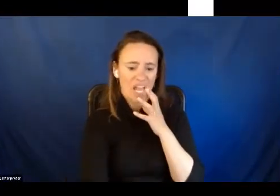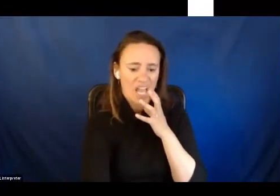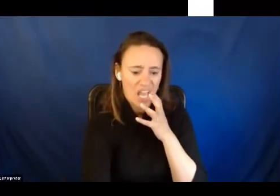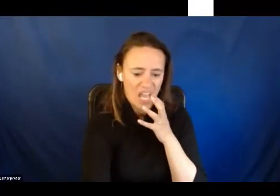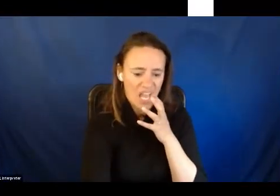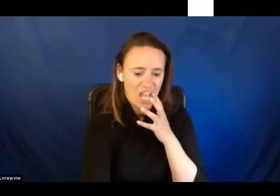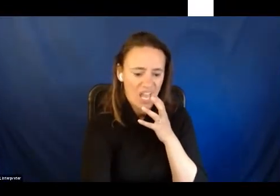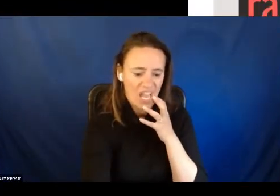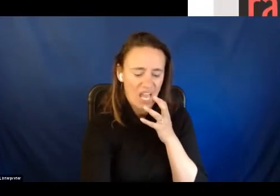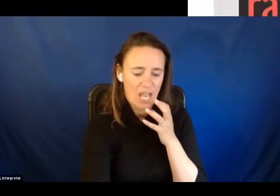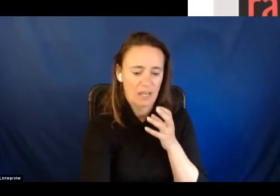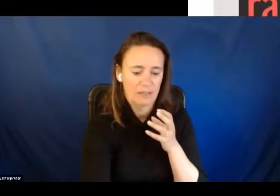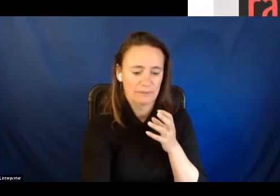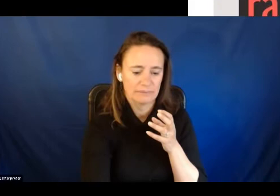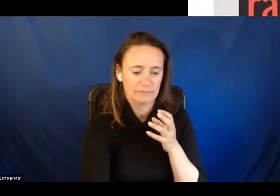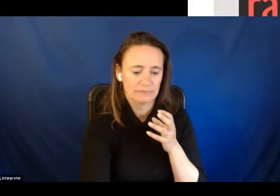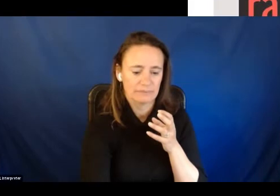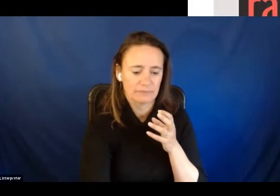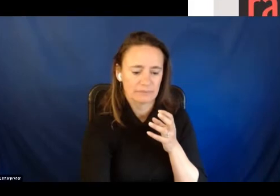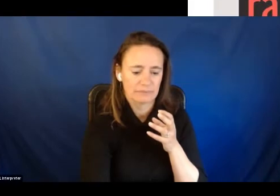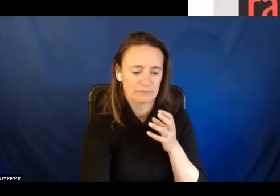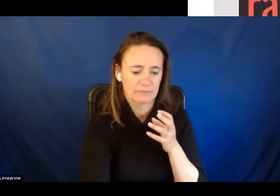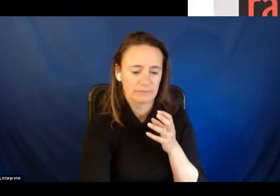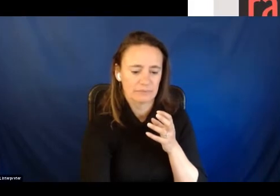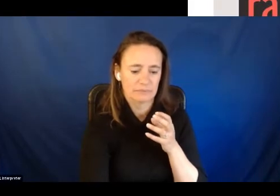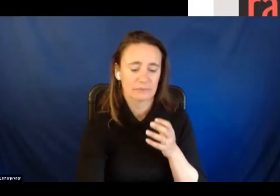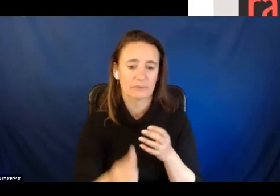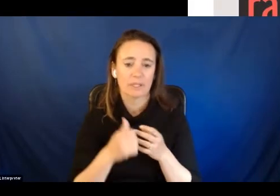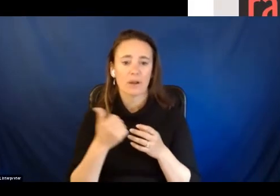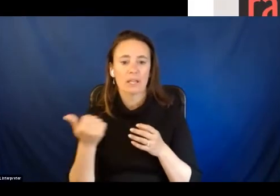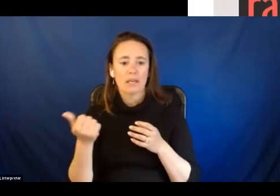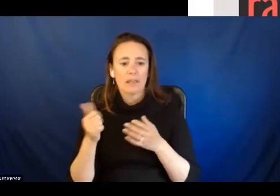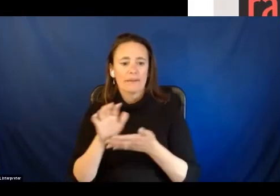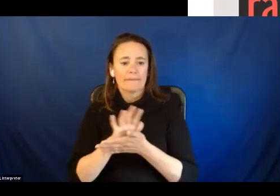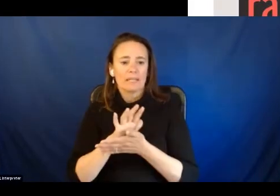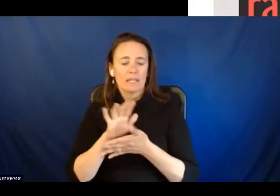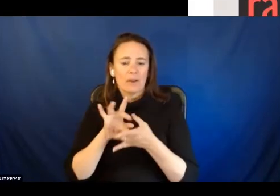So now we're gonna watch a video, another video about triggers.